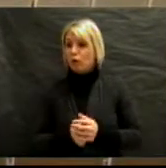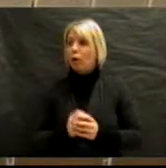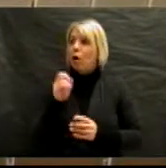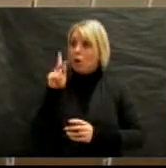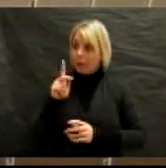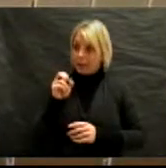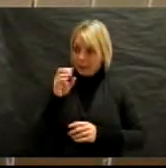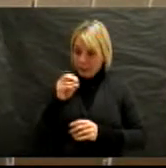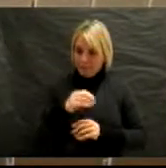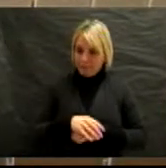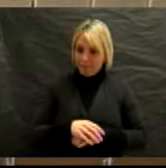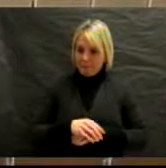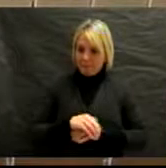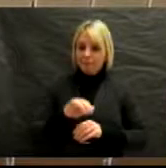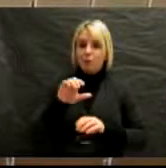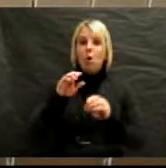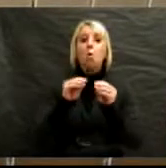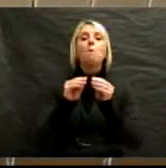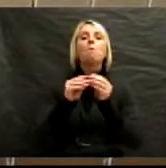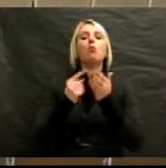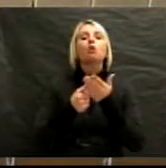on the nomination of Howard Bodie for clerk?